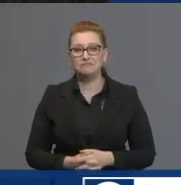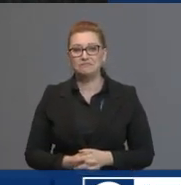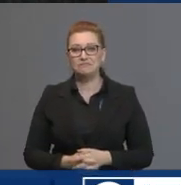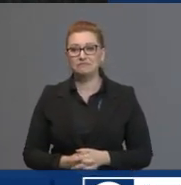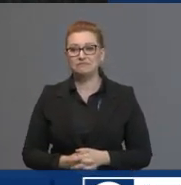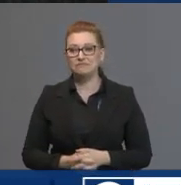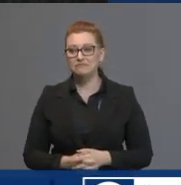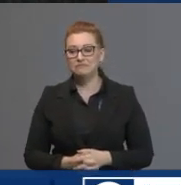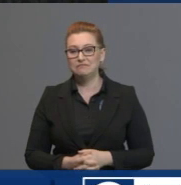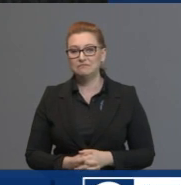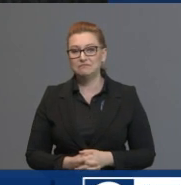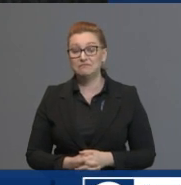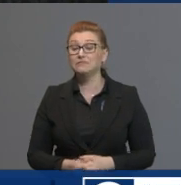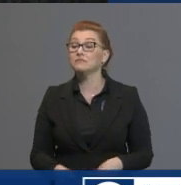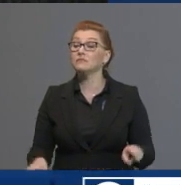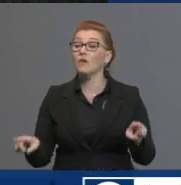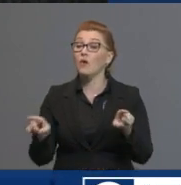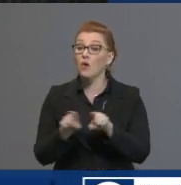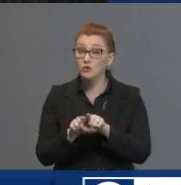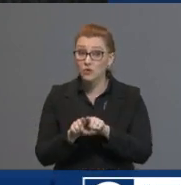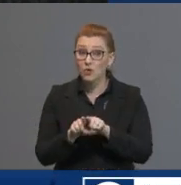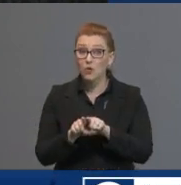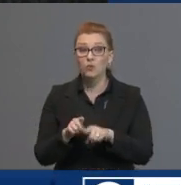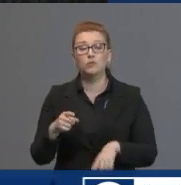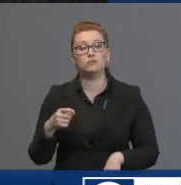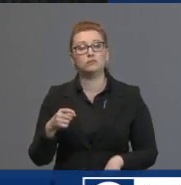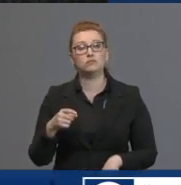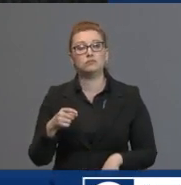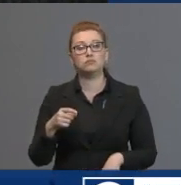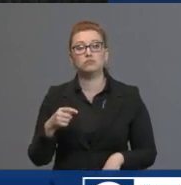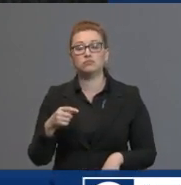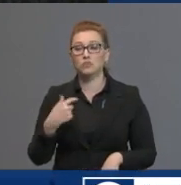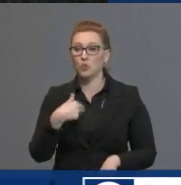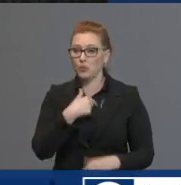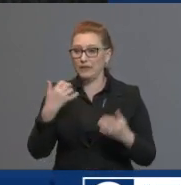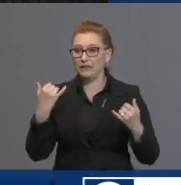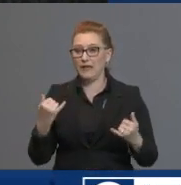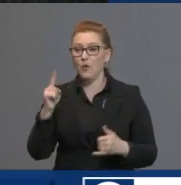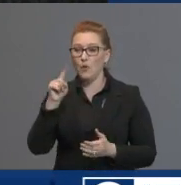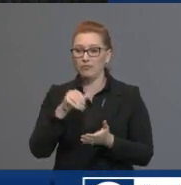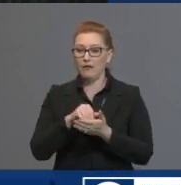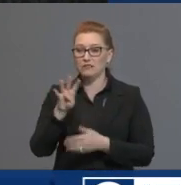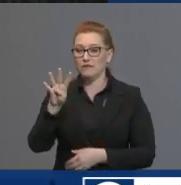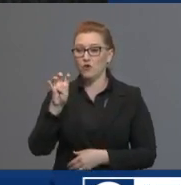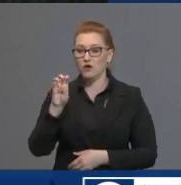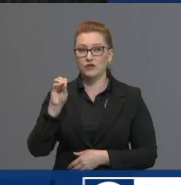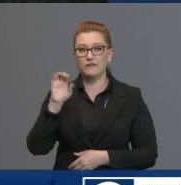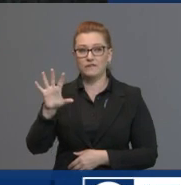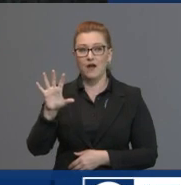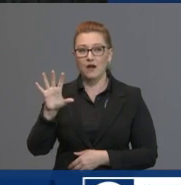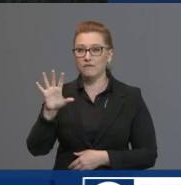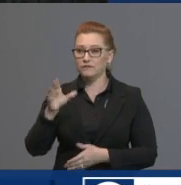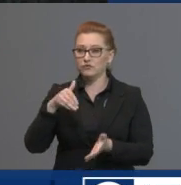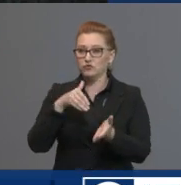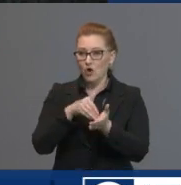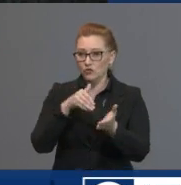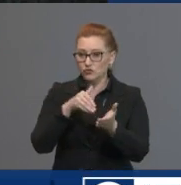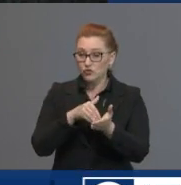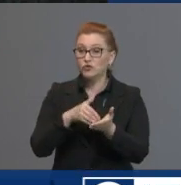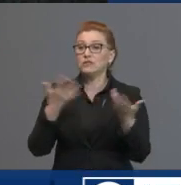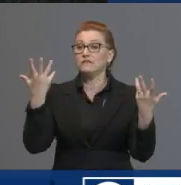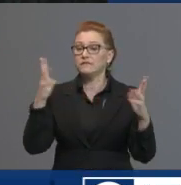In addition to hospital capacity, we have 1,405 healthcare providers with